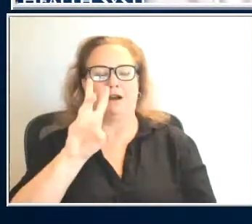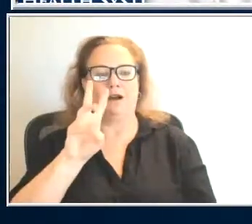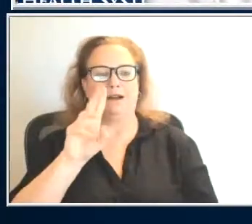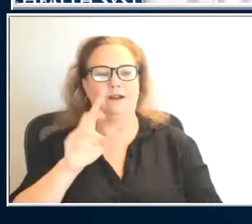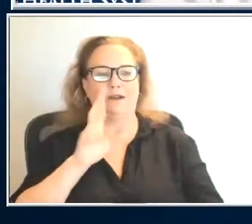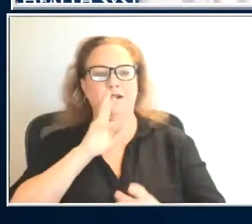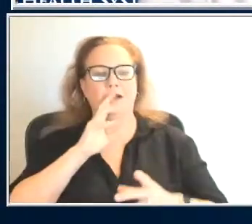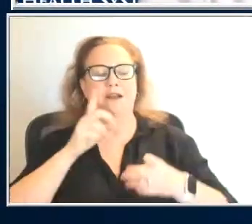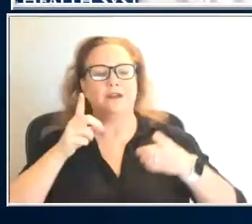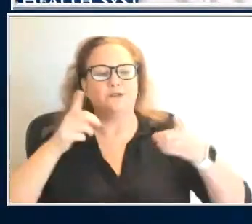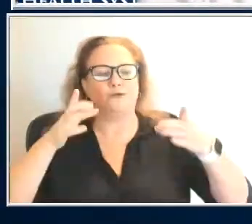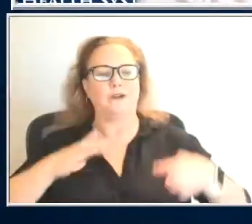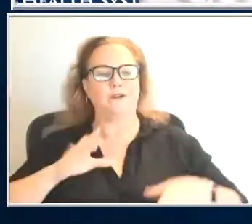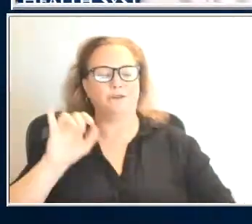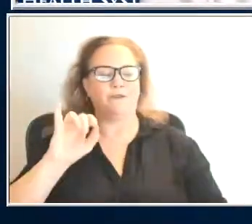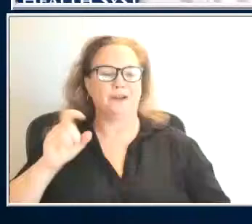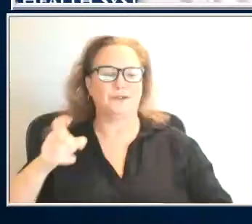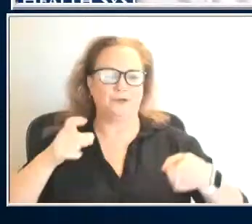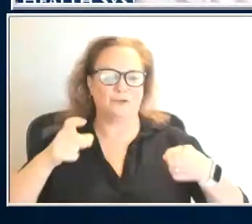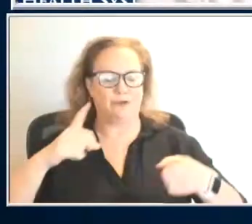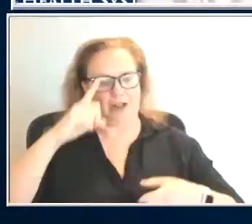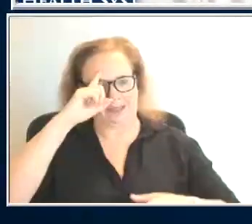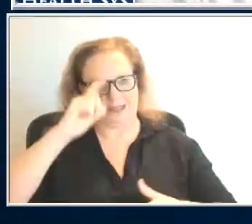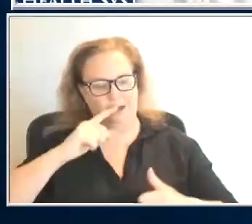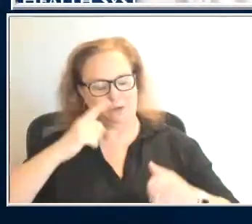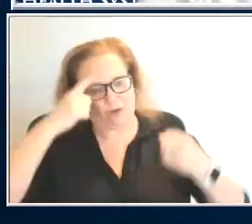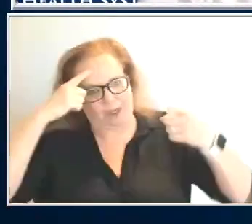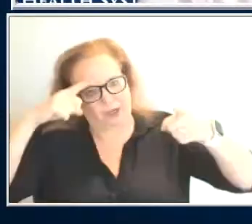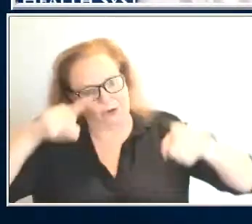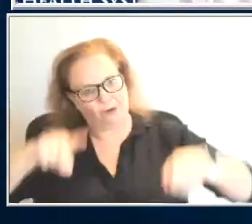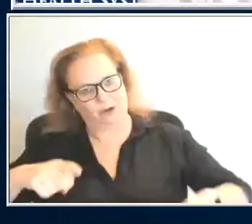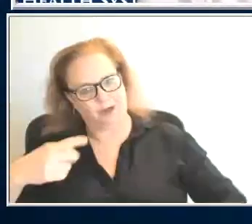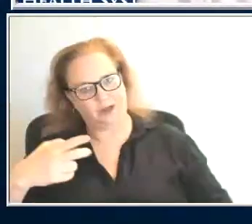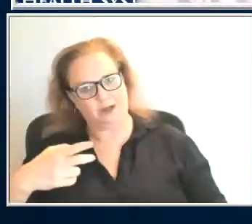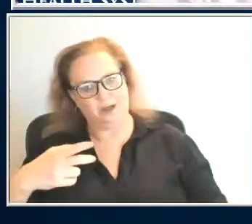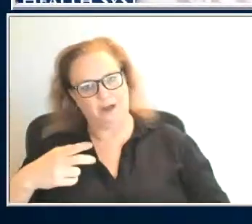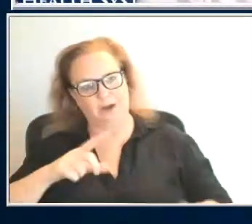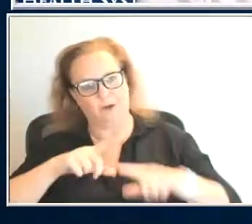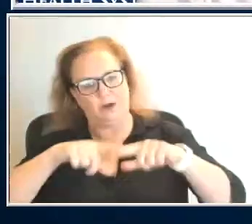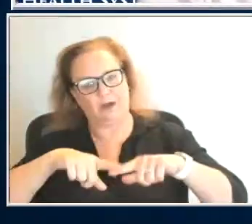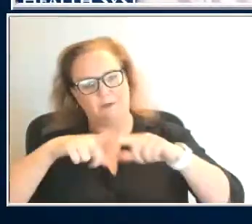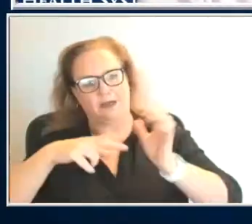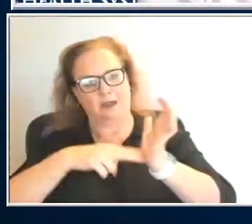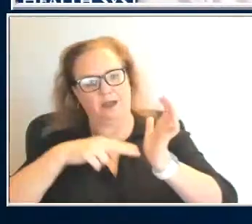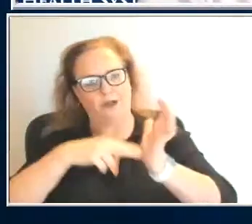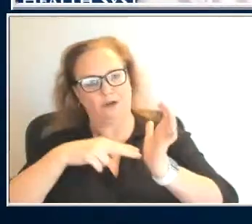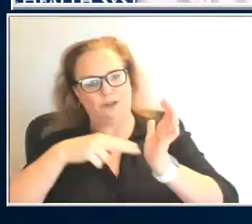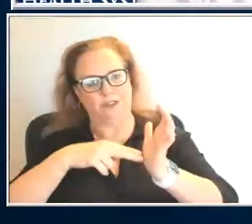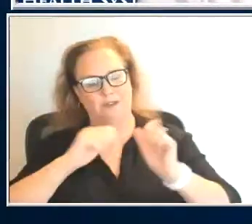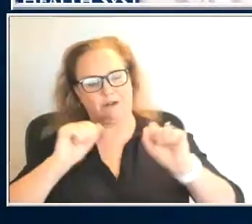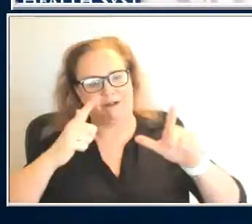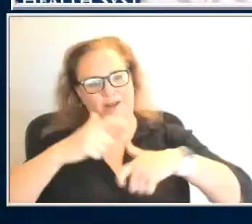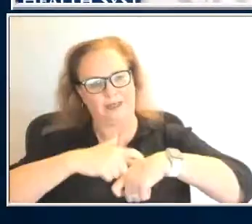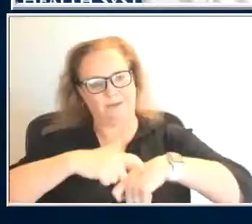Prevention Control. And I think we'd agree, Hawkeye, that we rely on nurses like no other. Yeah, you